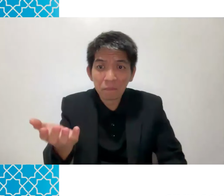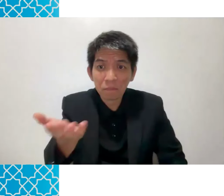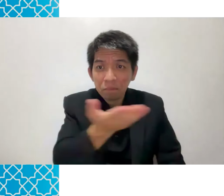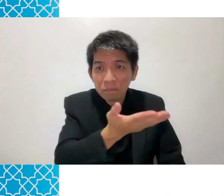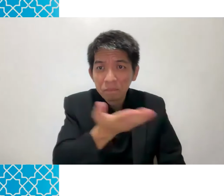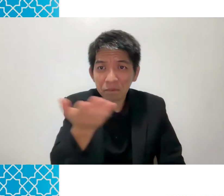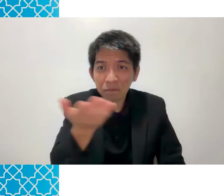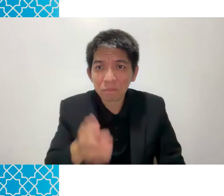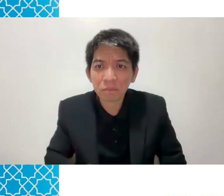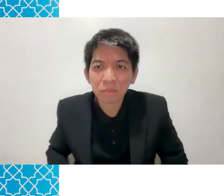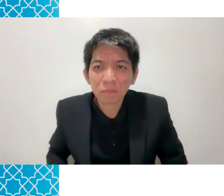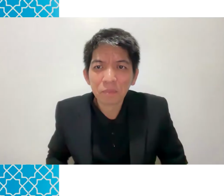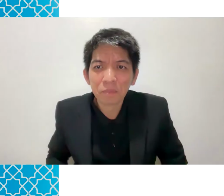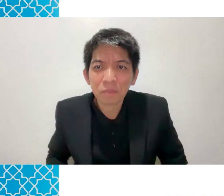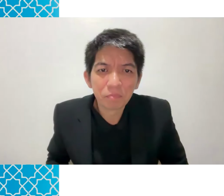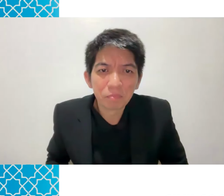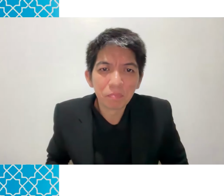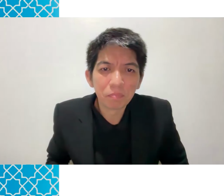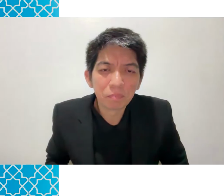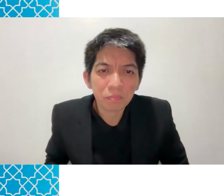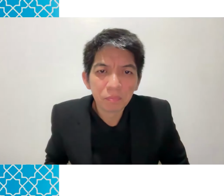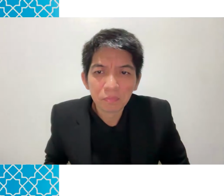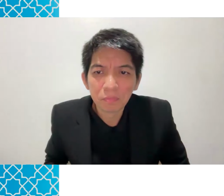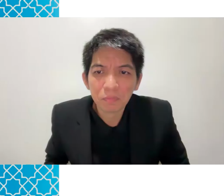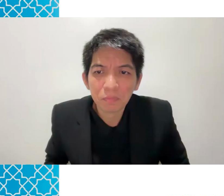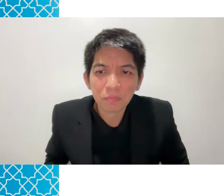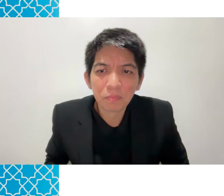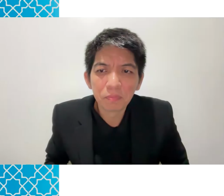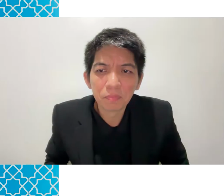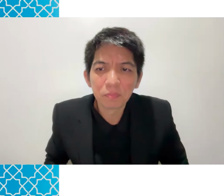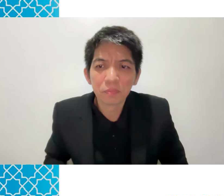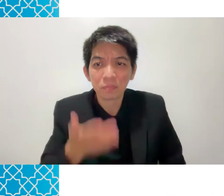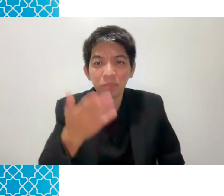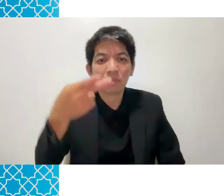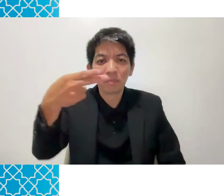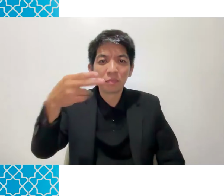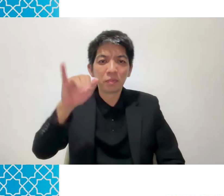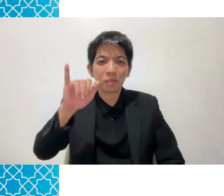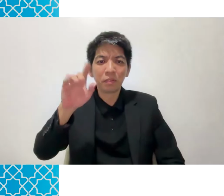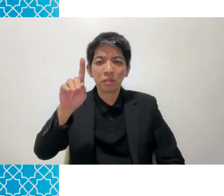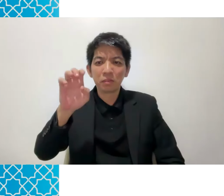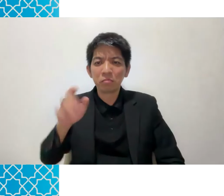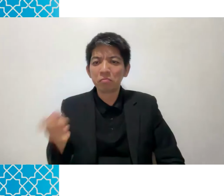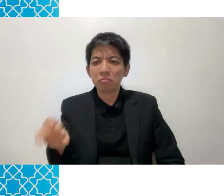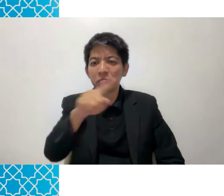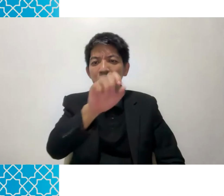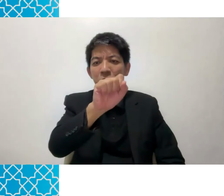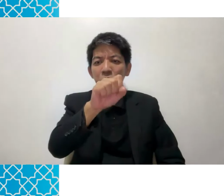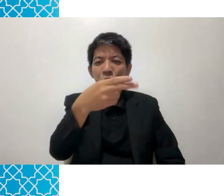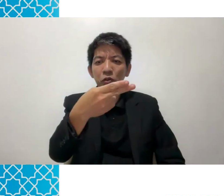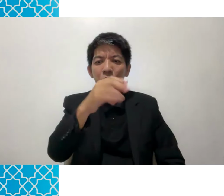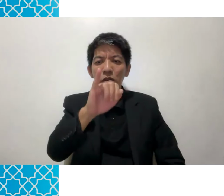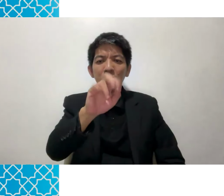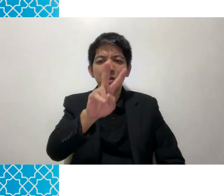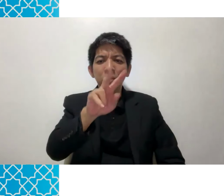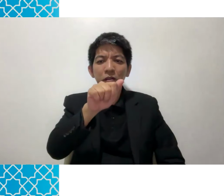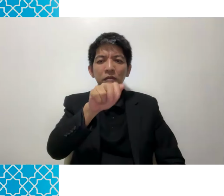hand, and then we go to Shivani, and then to Assistant Director